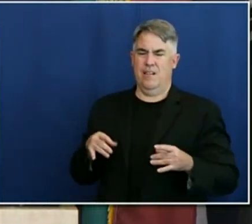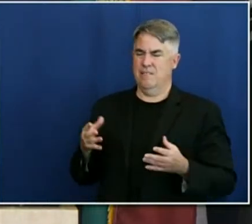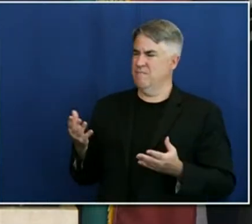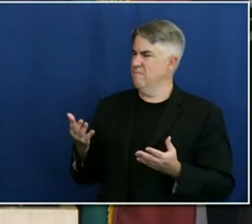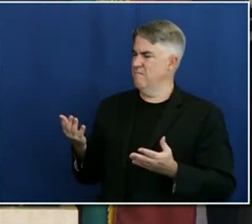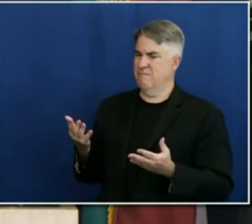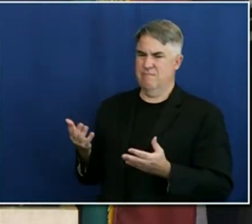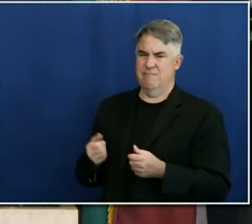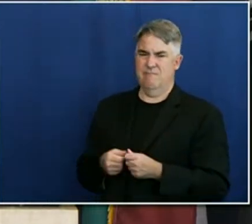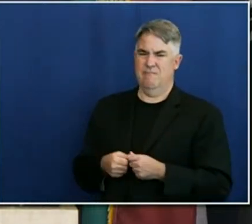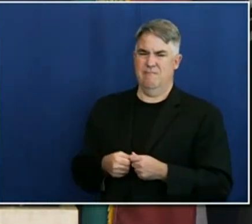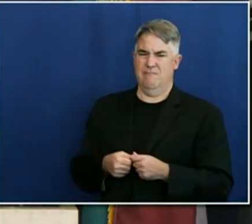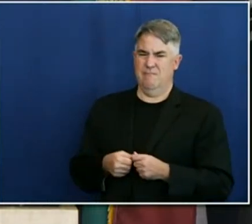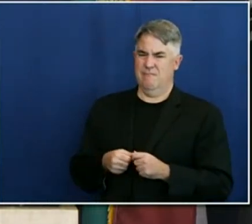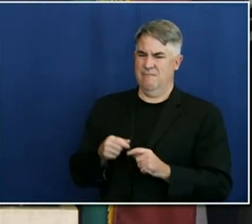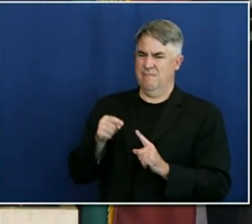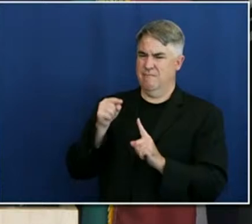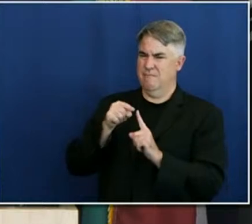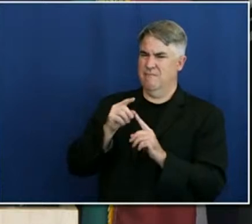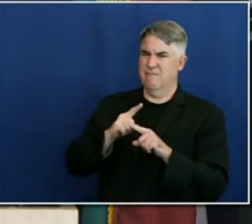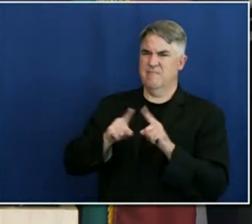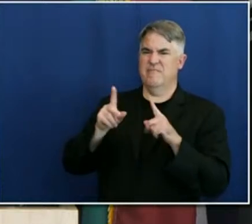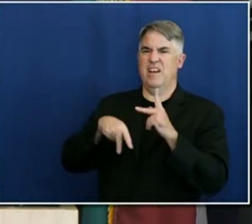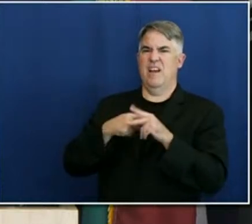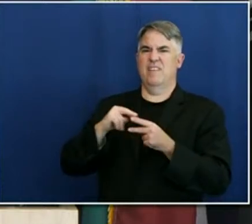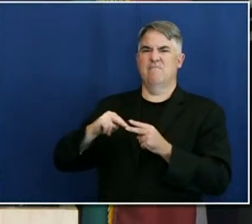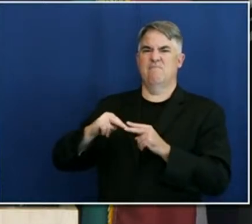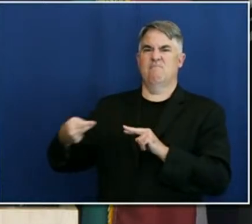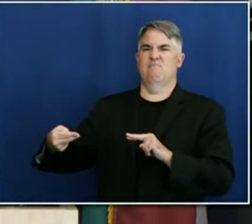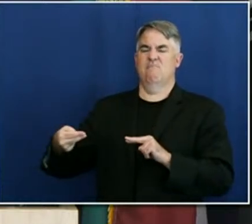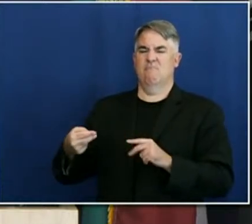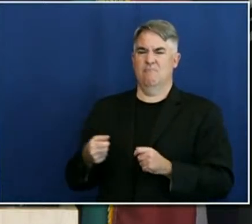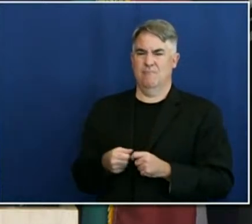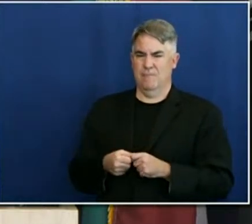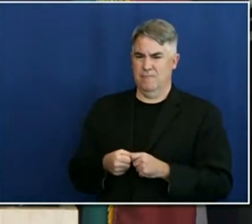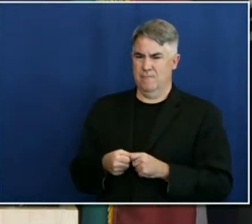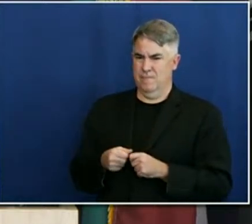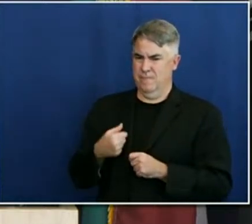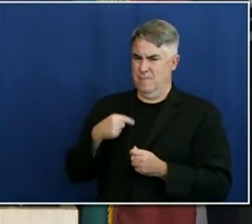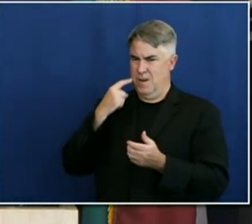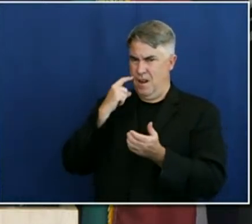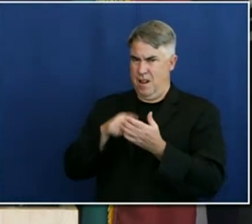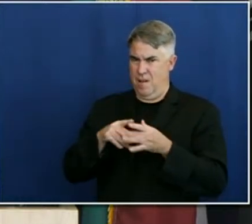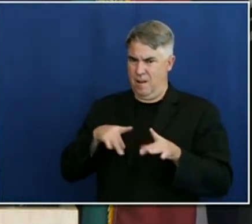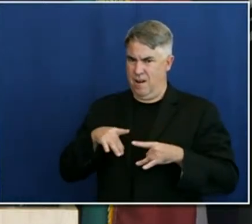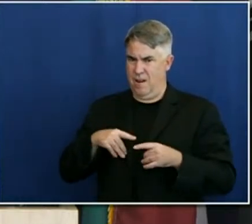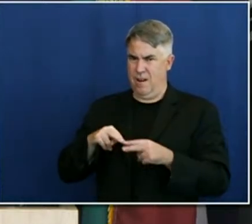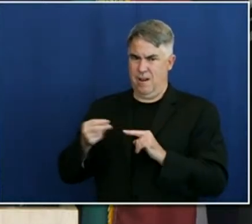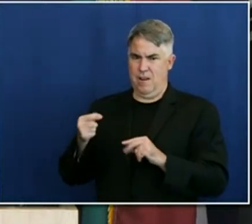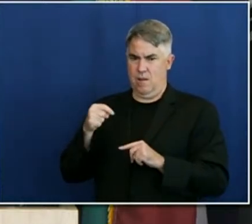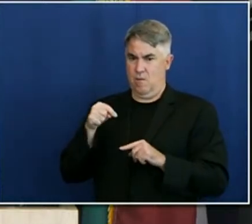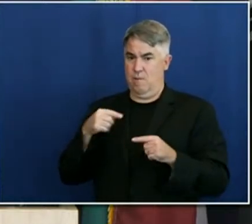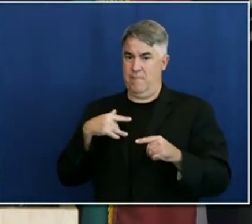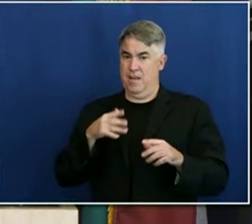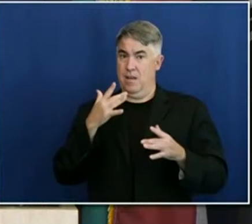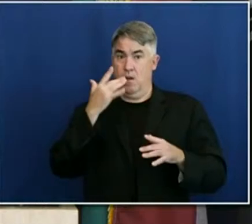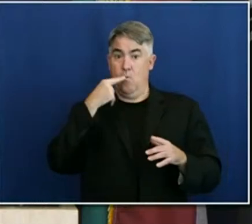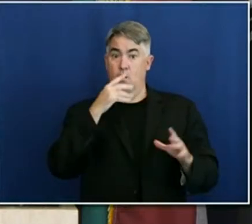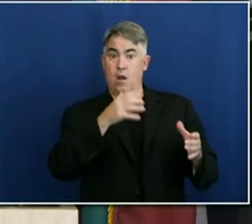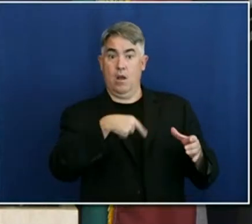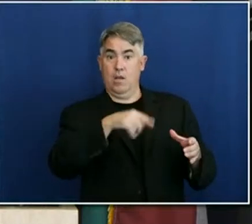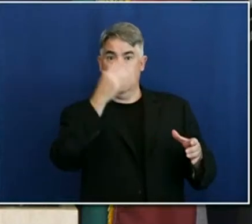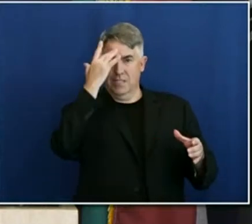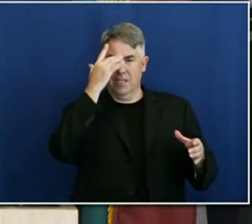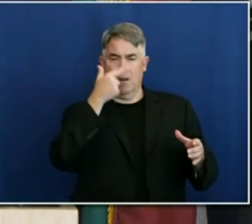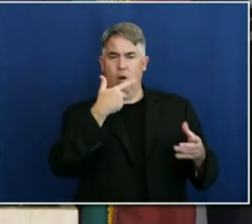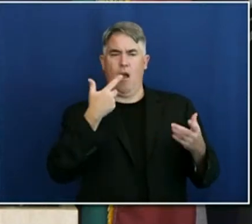caused by a particular variant? Any other notable differences in the demographics, medical history, et cetera, of those breakthrough cases compared to